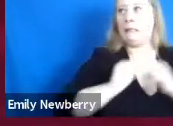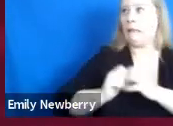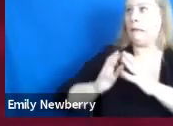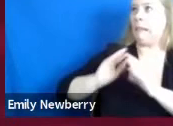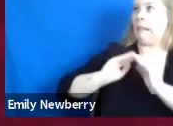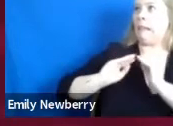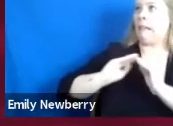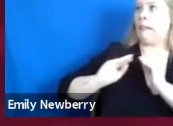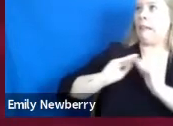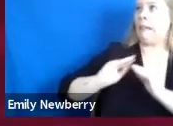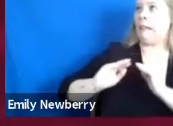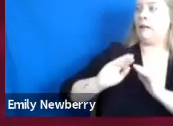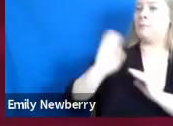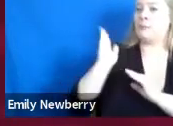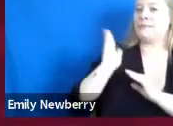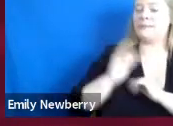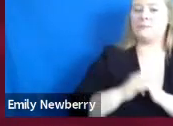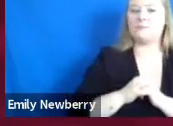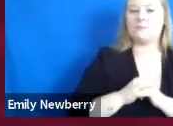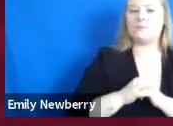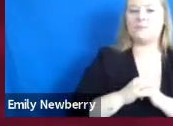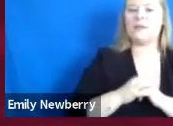And I'm pretty excited about this because,